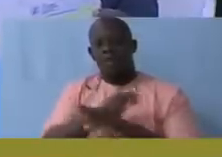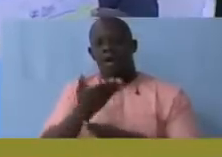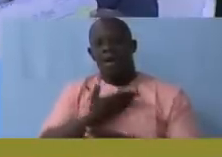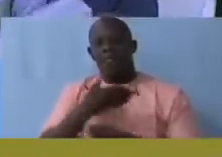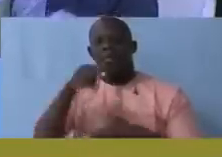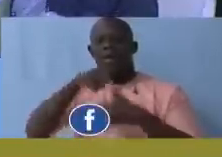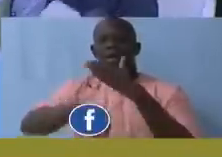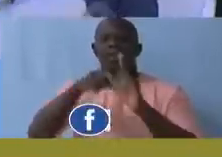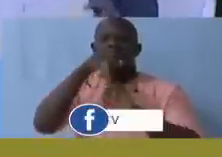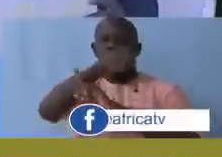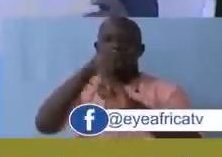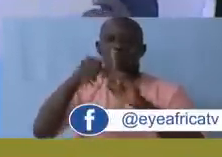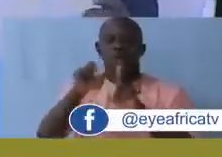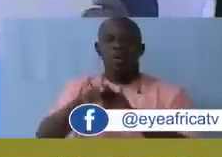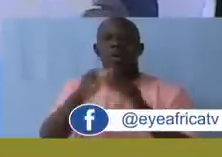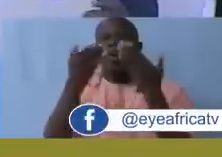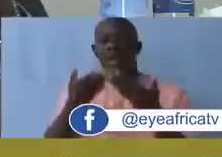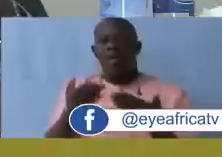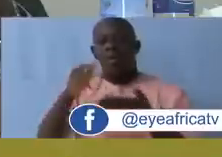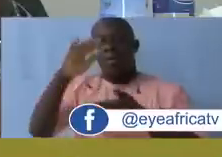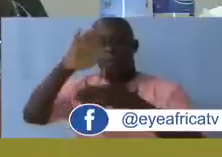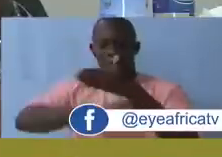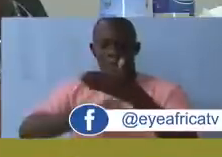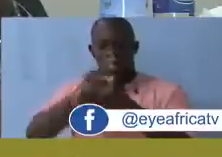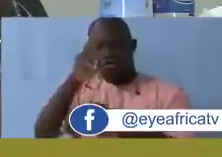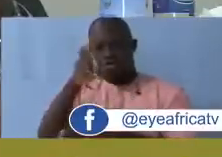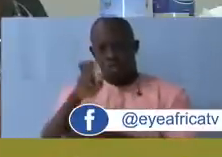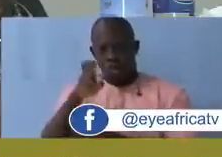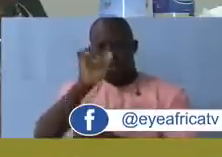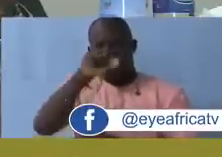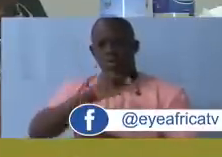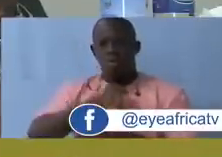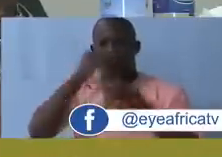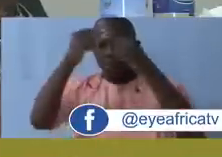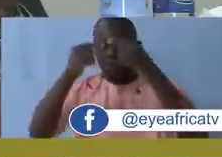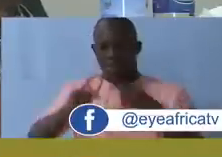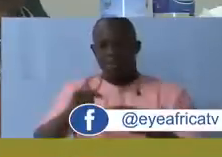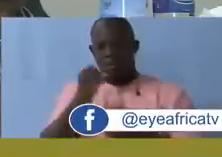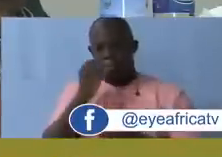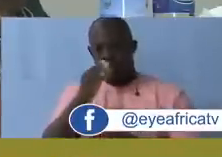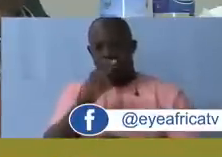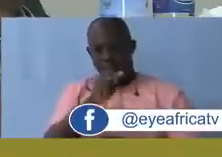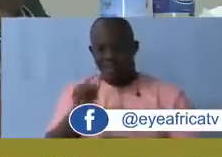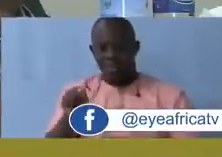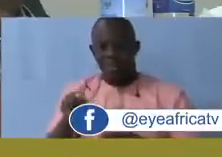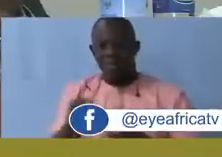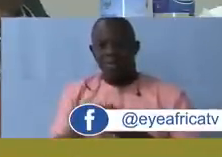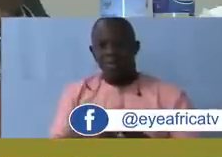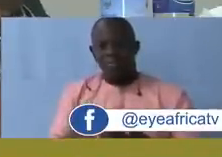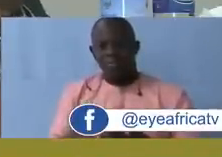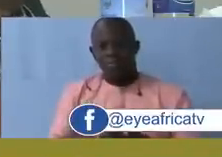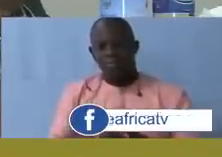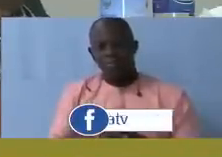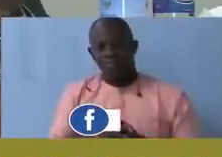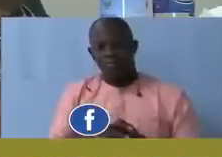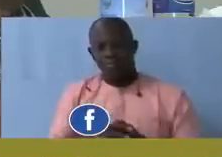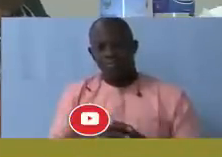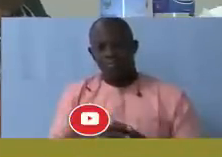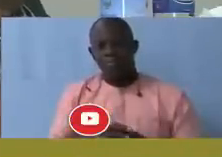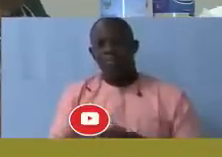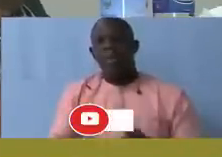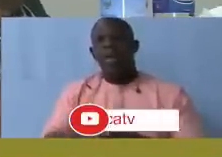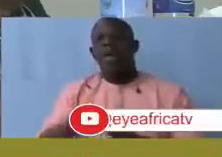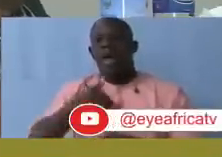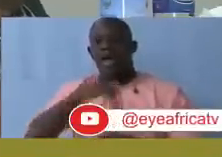And in paragraph 20 of your statement, you said as follows: in hindsight, I